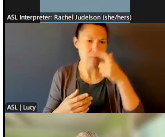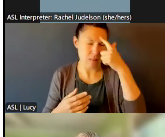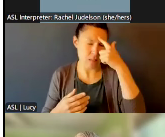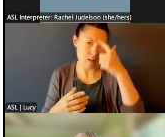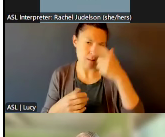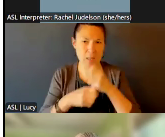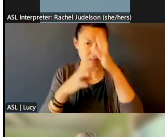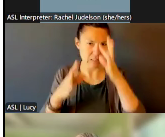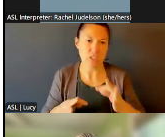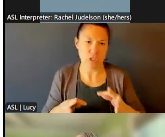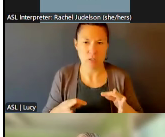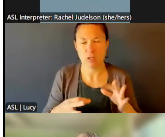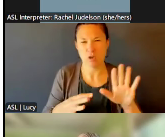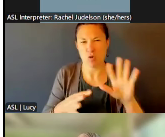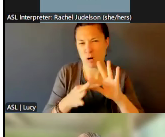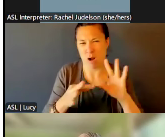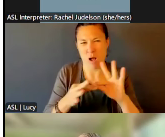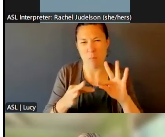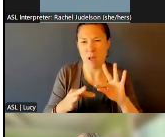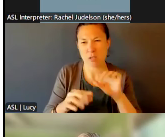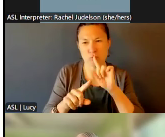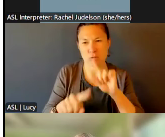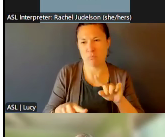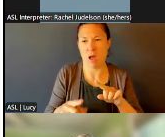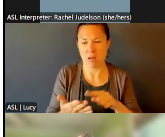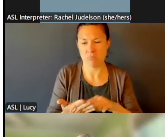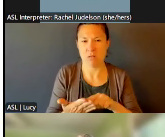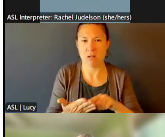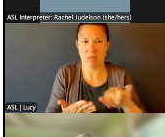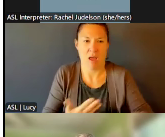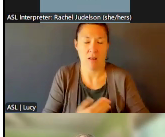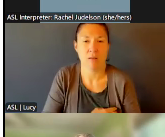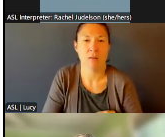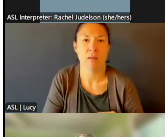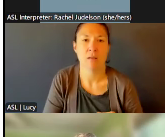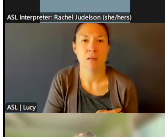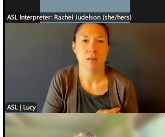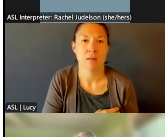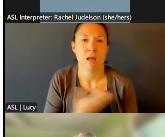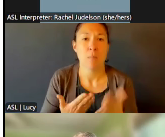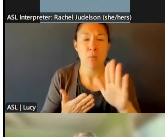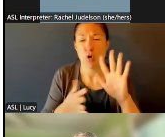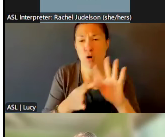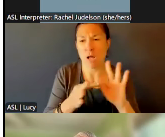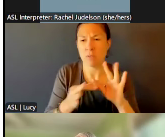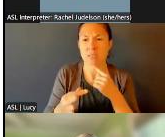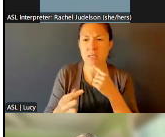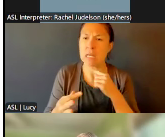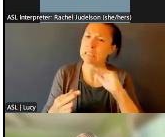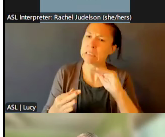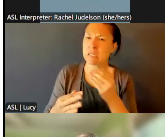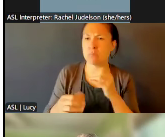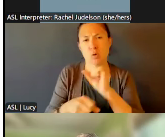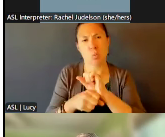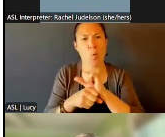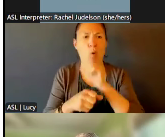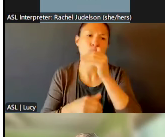your comments based on that. And you can have comments that say, well, this seems to be a work in progress, but based on what